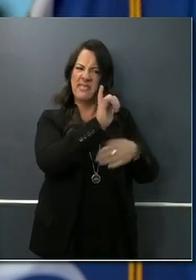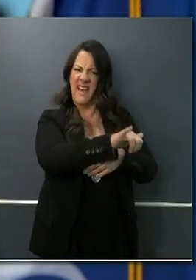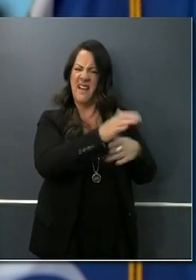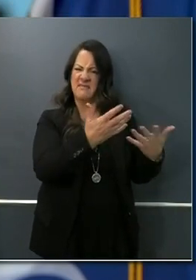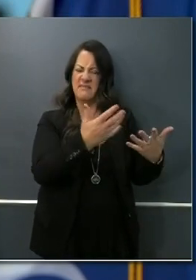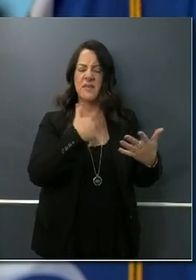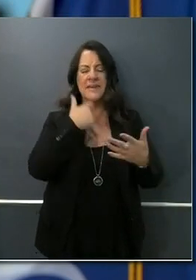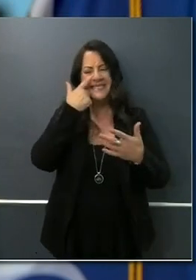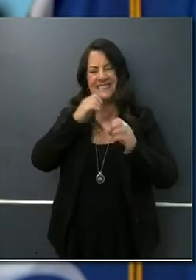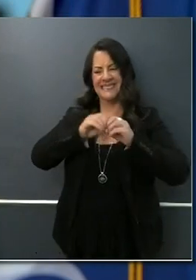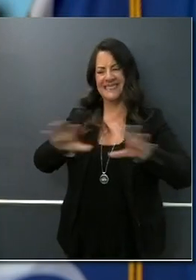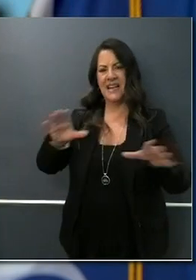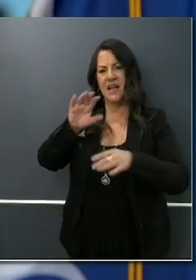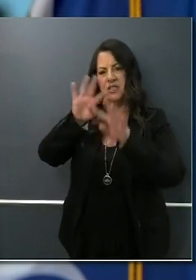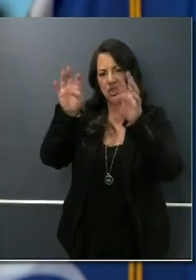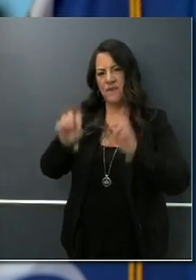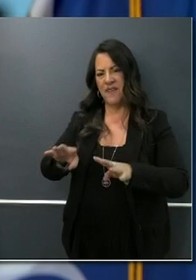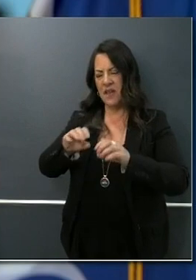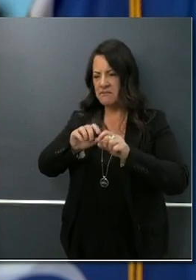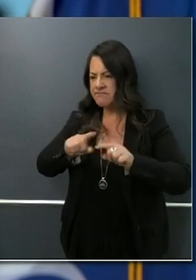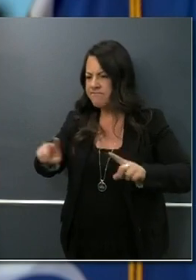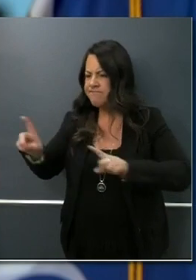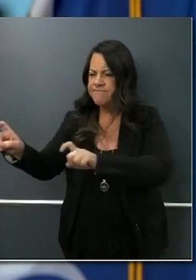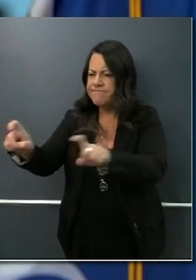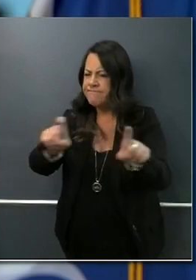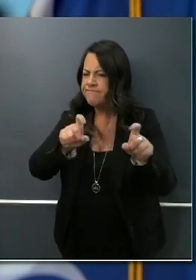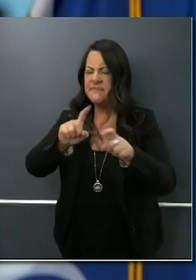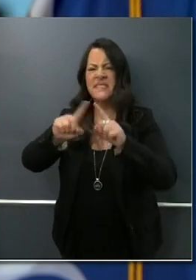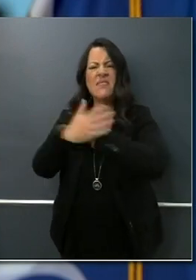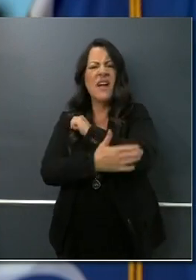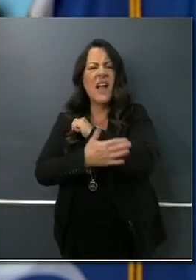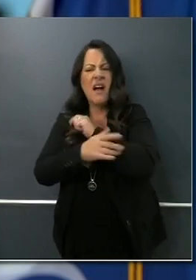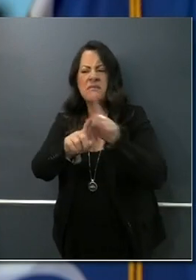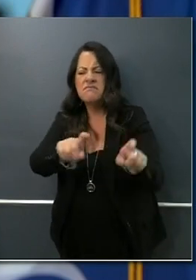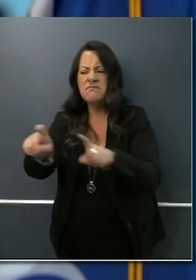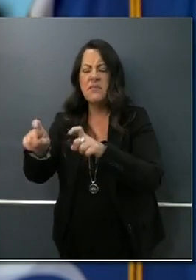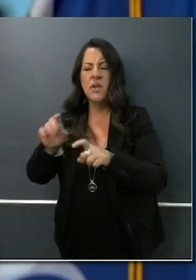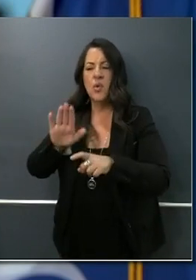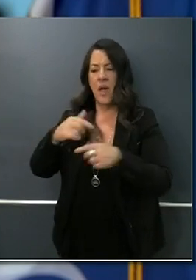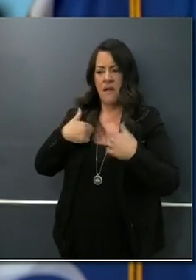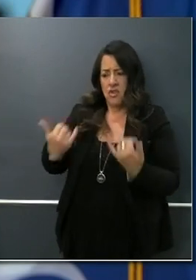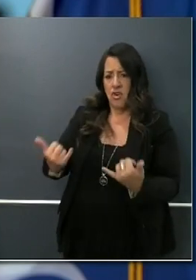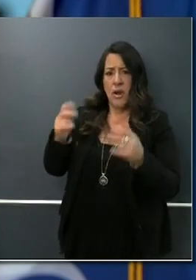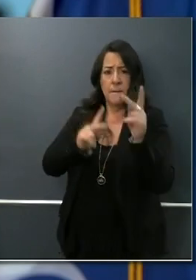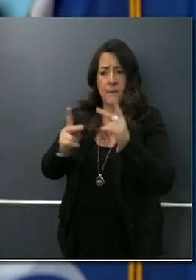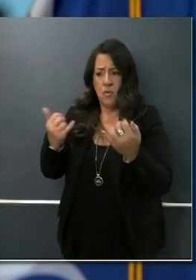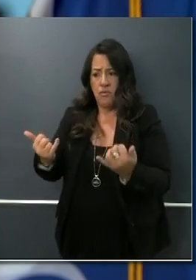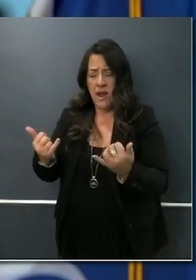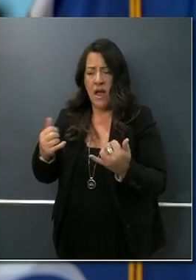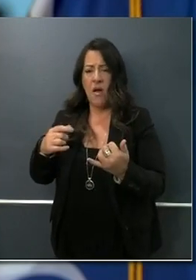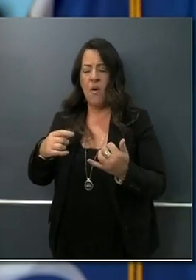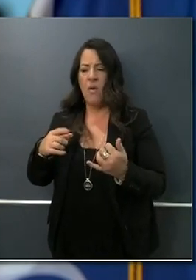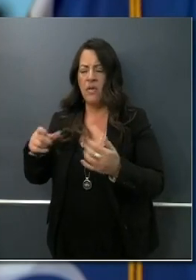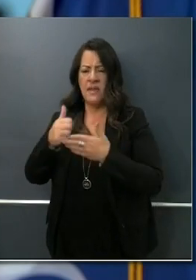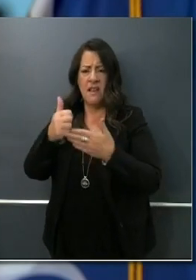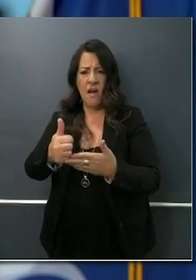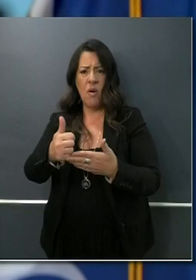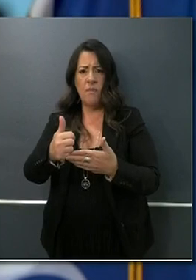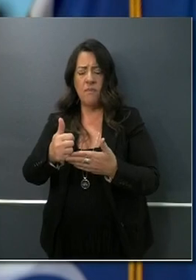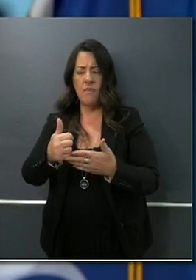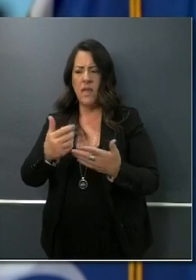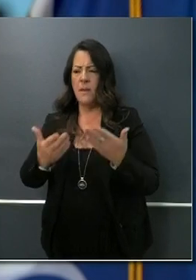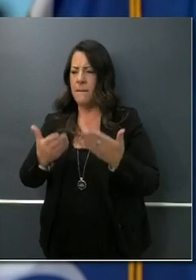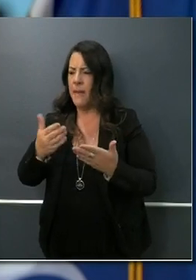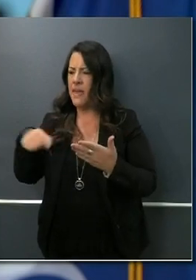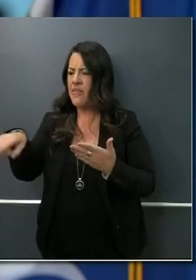survey not just of the counties, but of our existing workforce on allowing people to fill out forms about what their